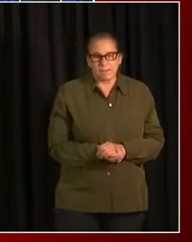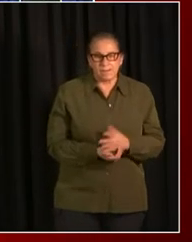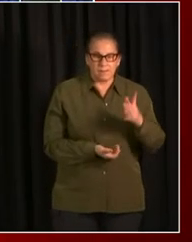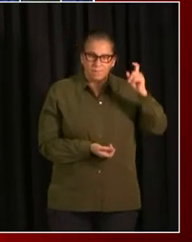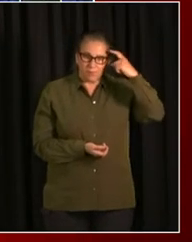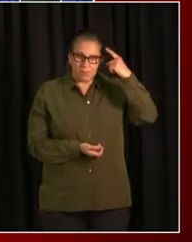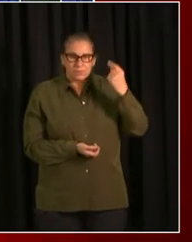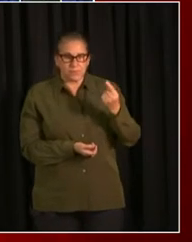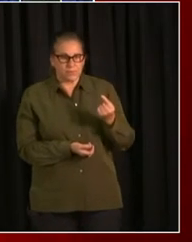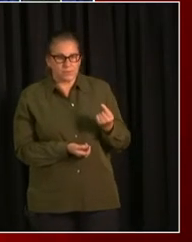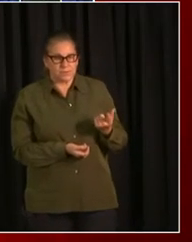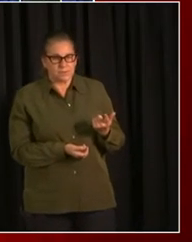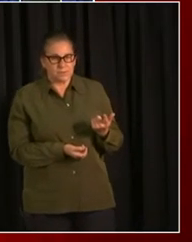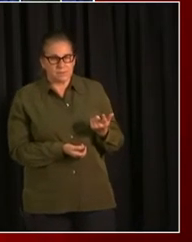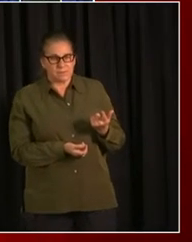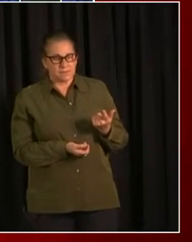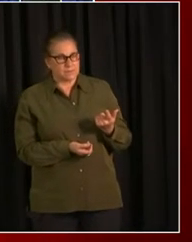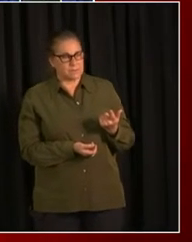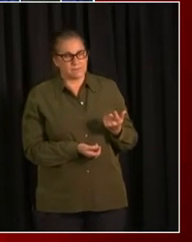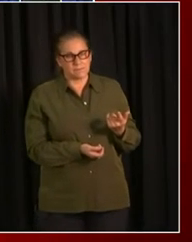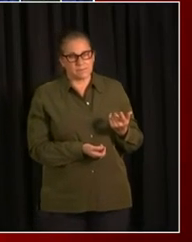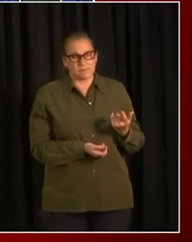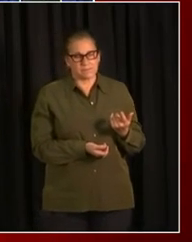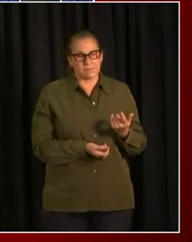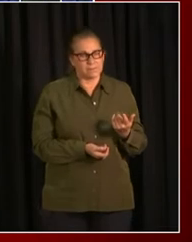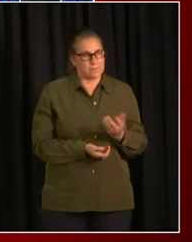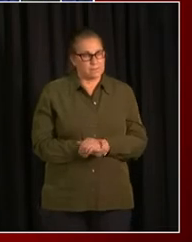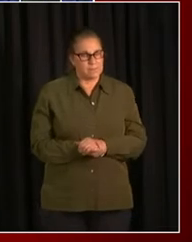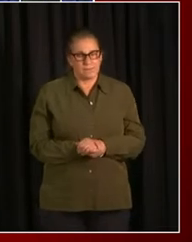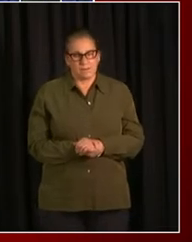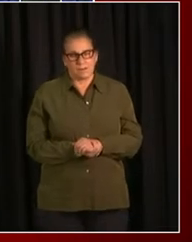the way of mandates to